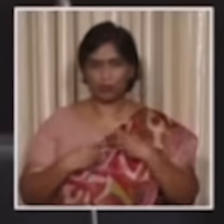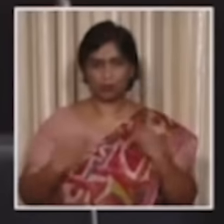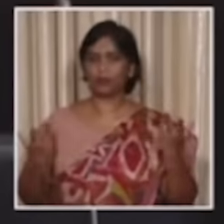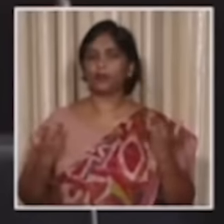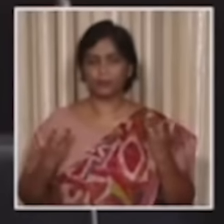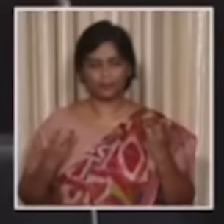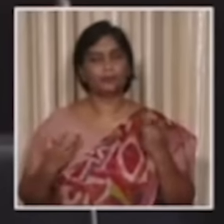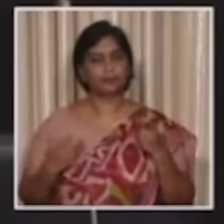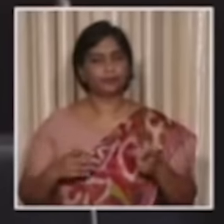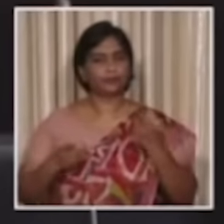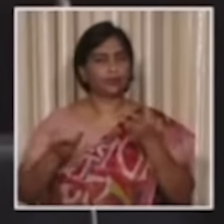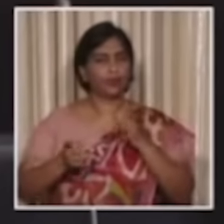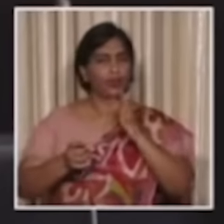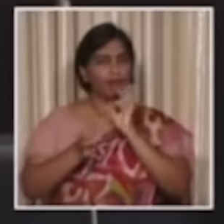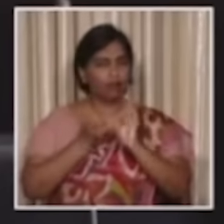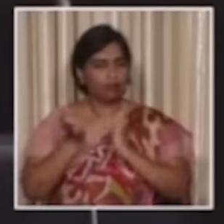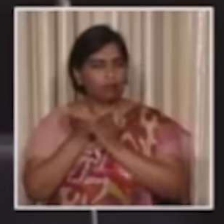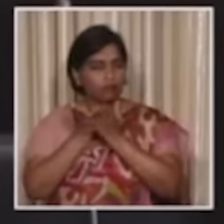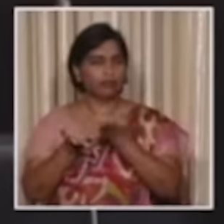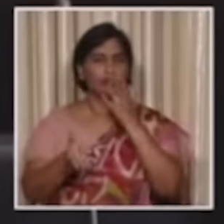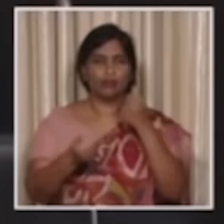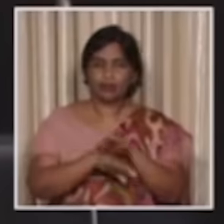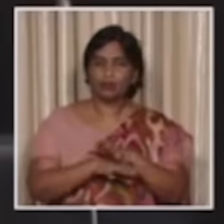cremated. Right?